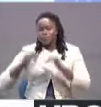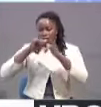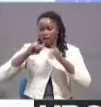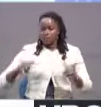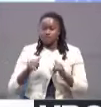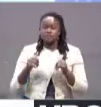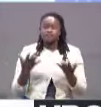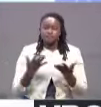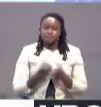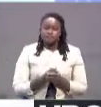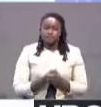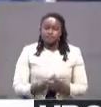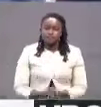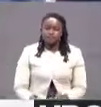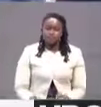Let's hear more in this report.